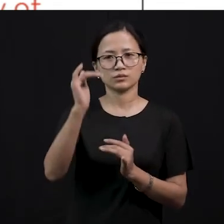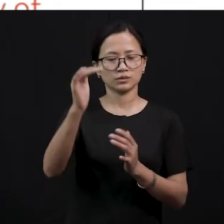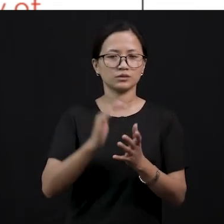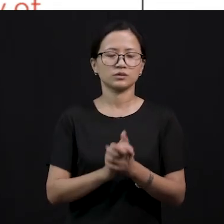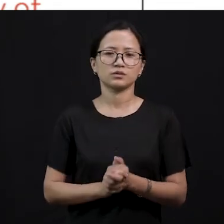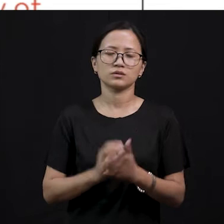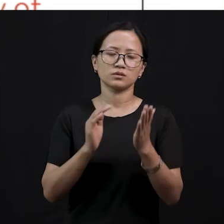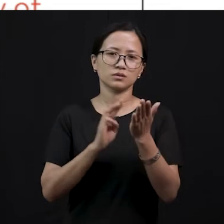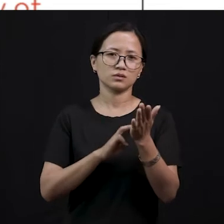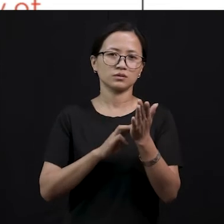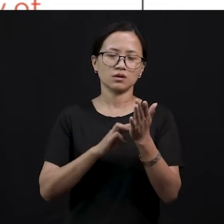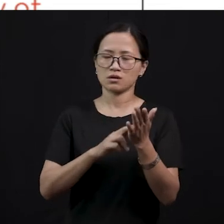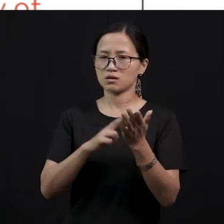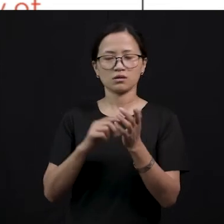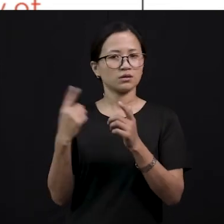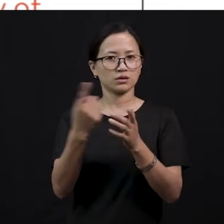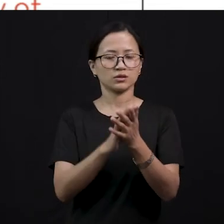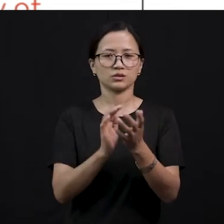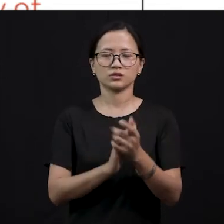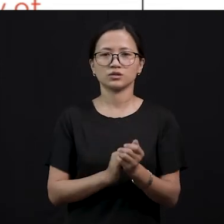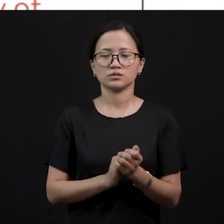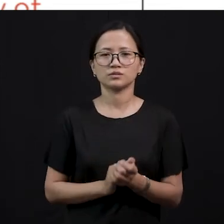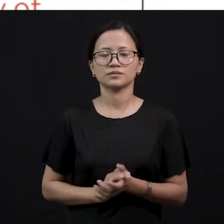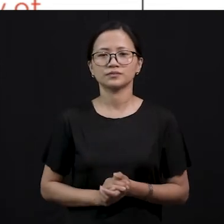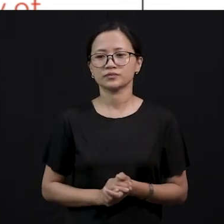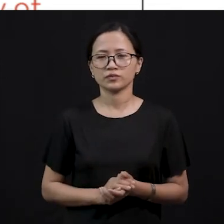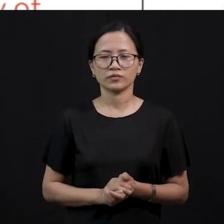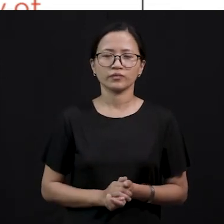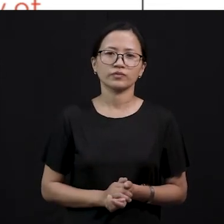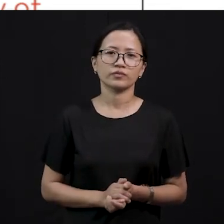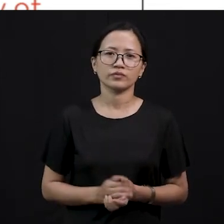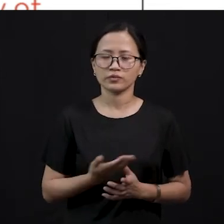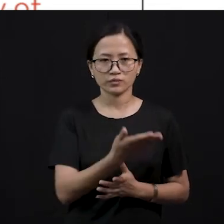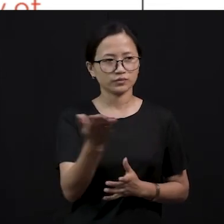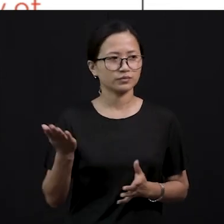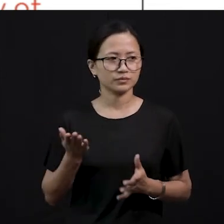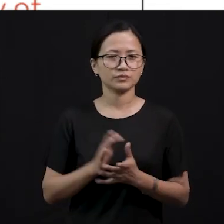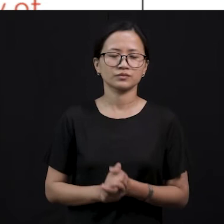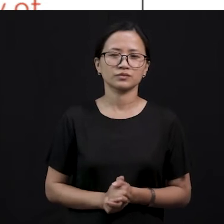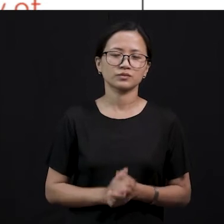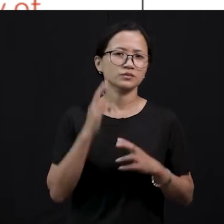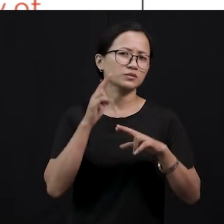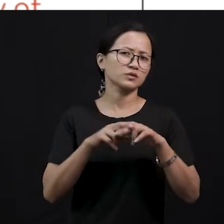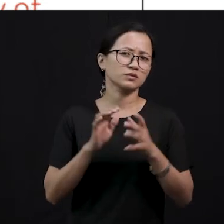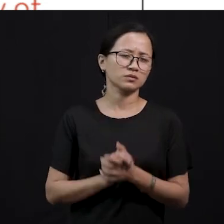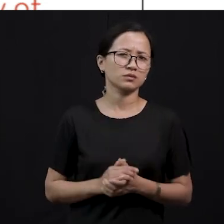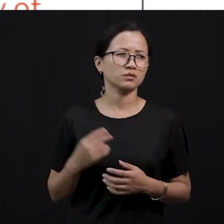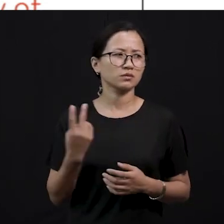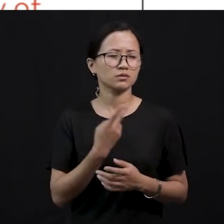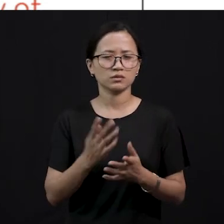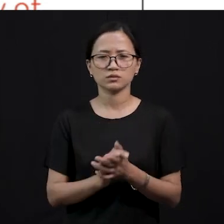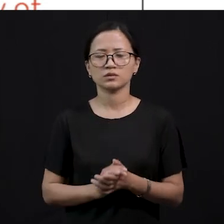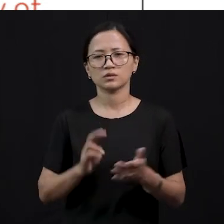the nation building. Then they encourage diversity of expression. So if there's if I as